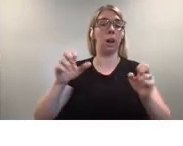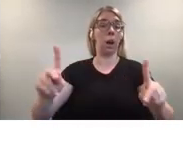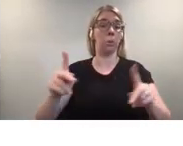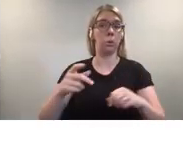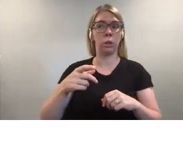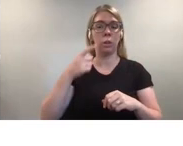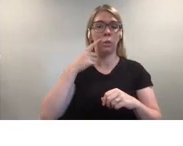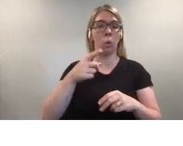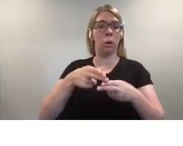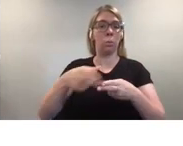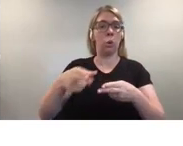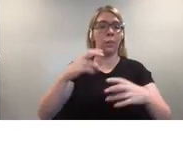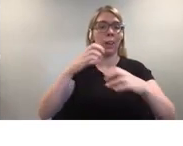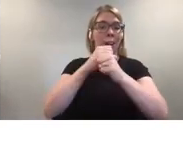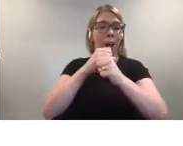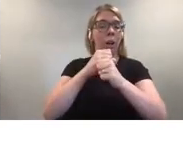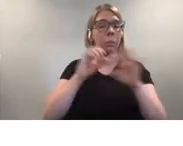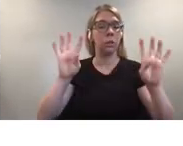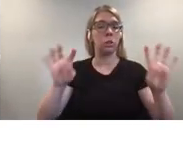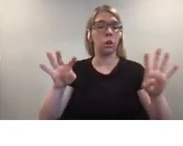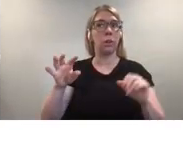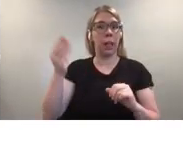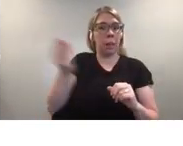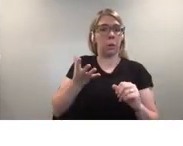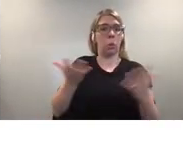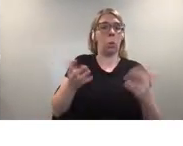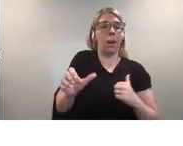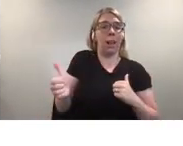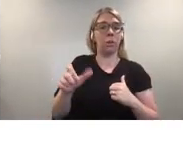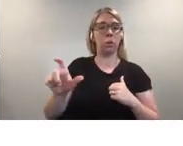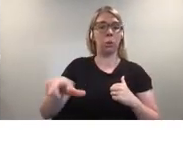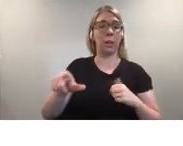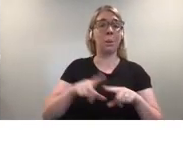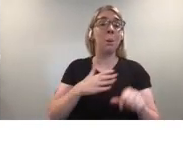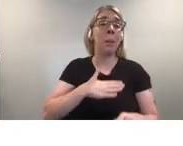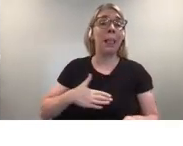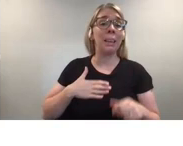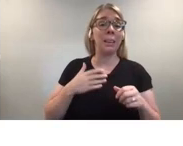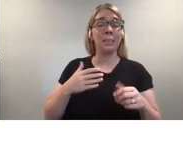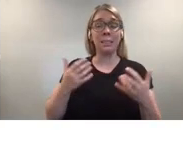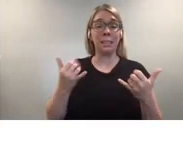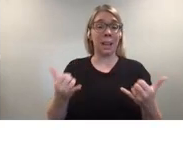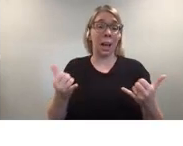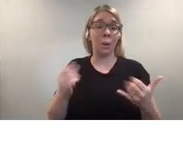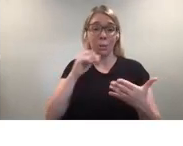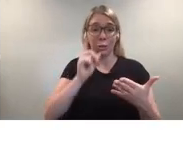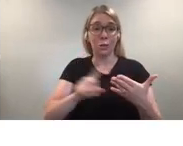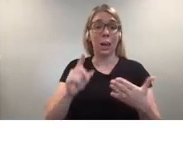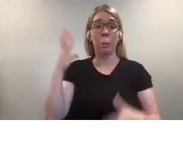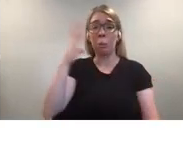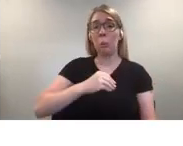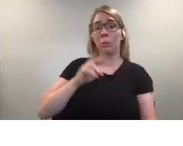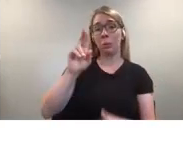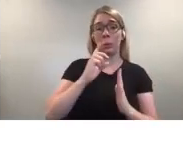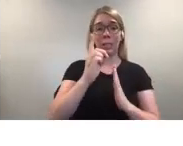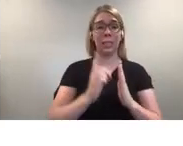need. But in the meantime, please check out our beautifully redesigned website, which has some really great resources